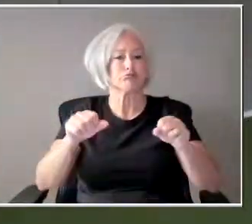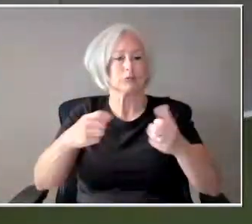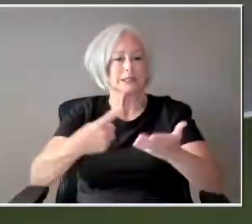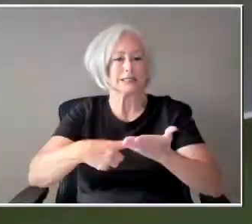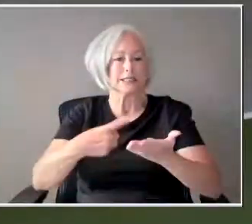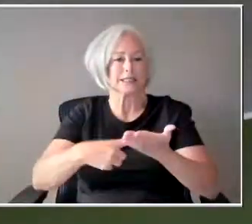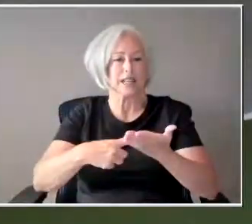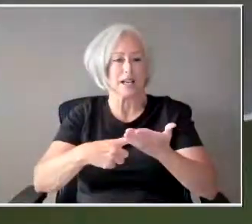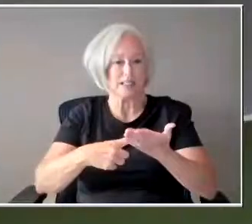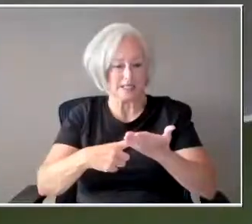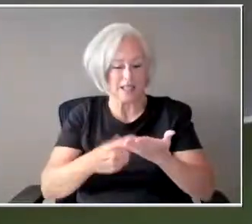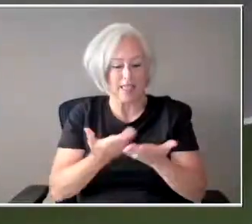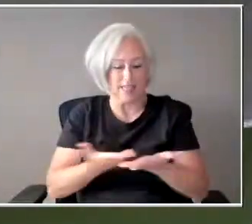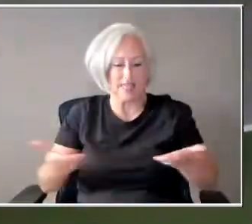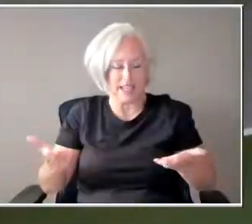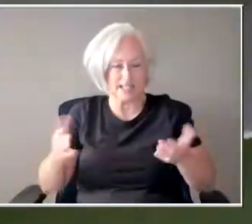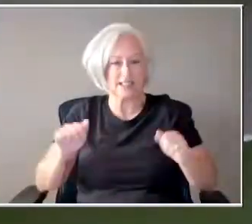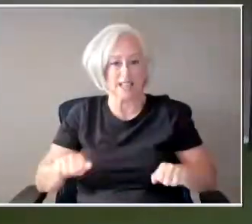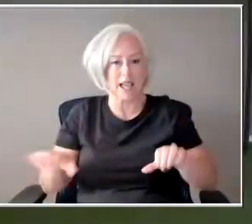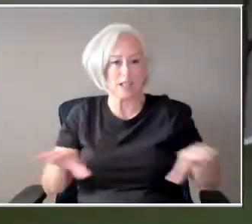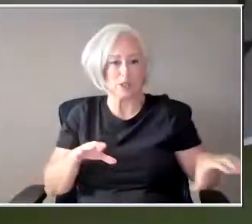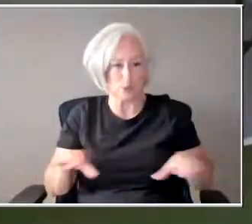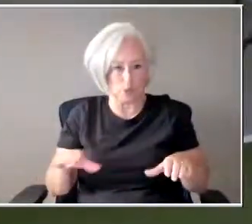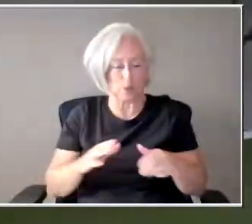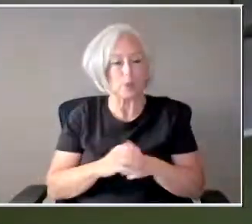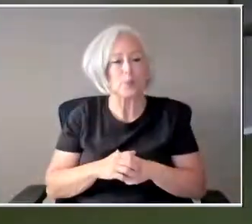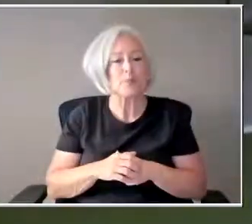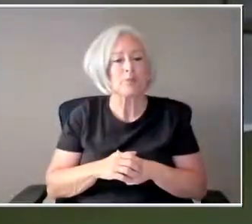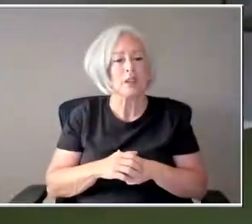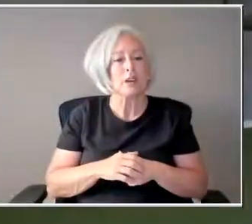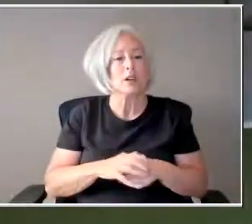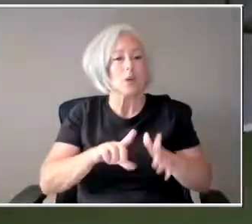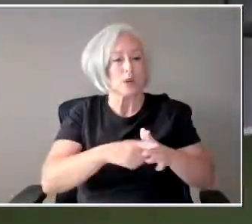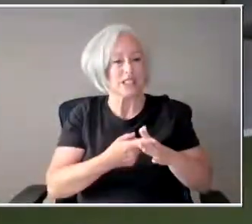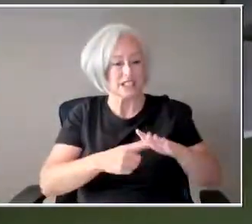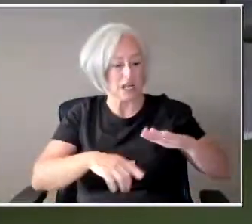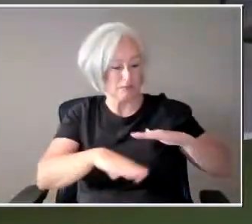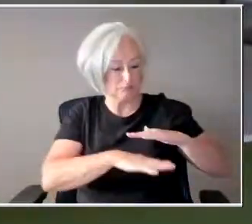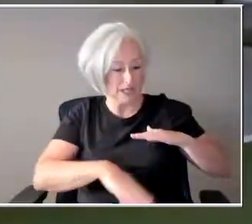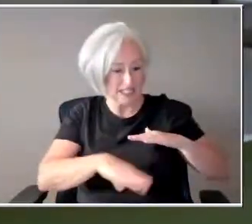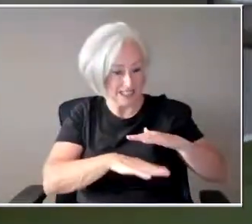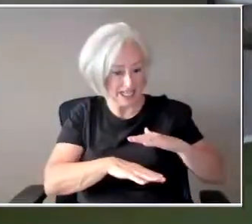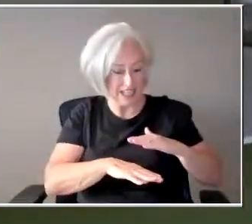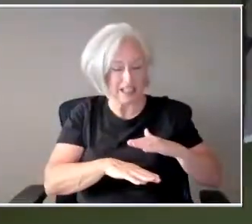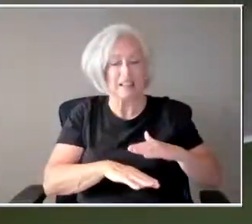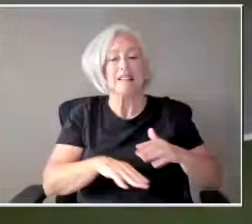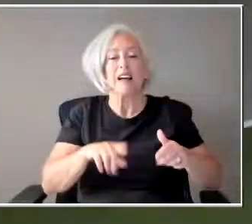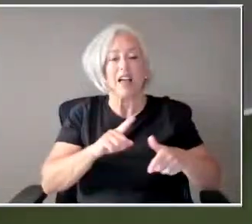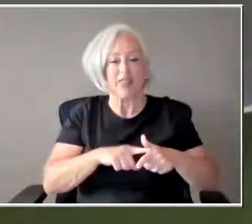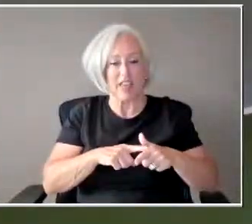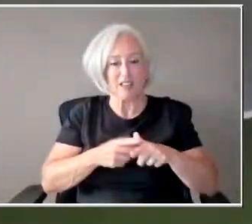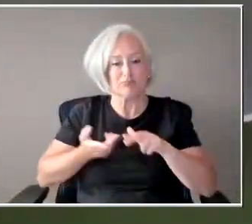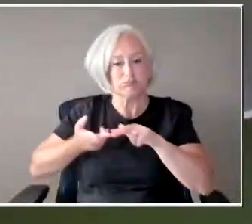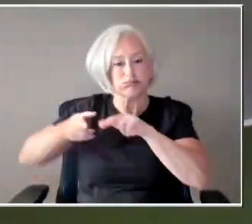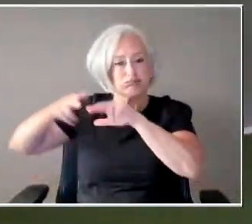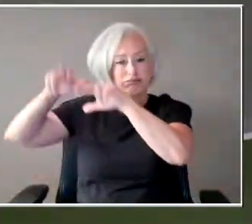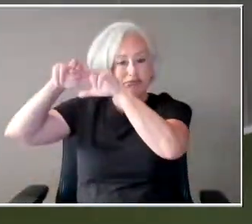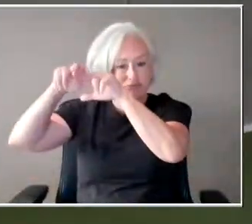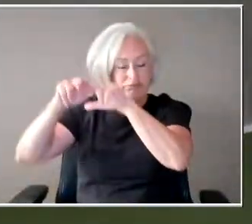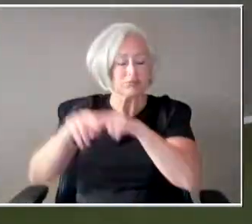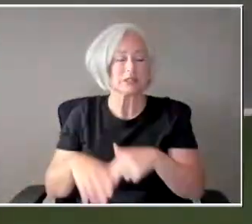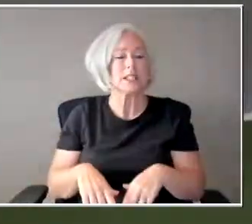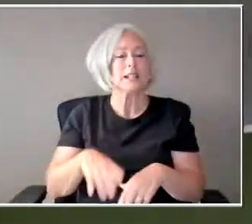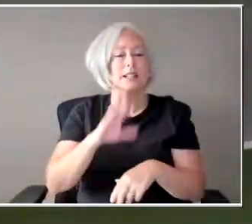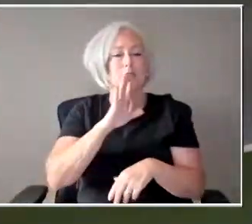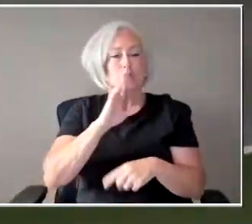that Hawk can do. We're going to kind of start out at a low intensity and then kick it up a little bit. So let's talk about the movements that you've chosen. We have a list that we're going